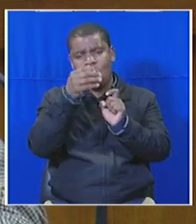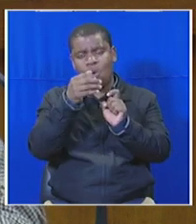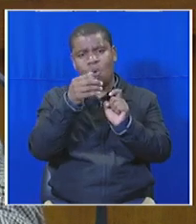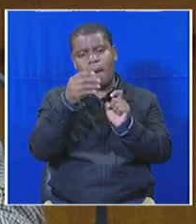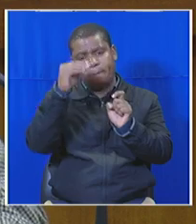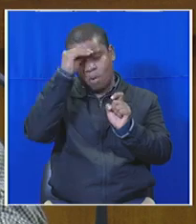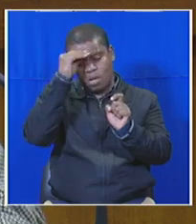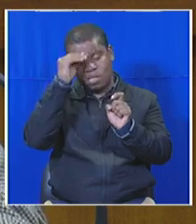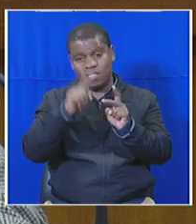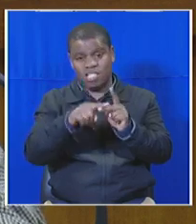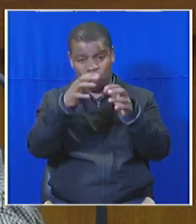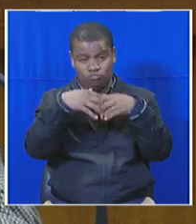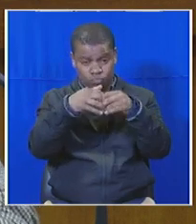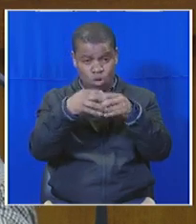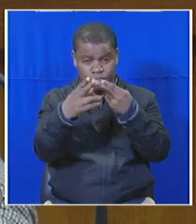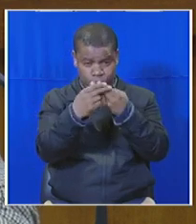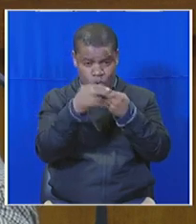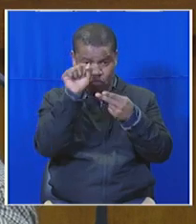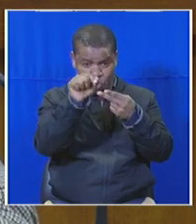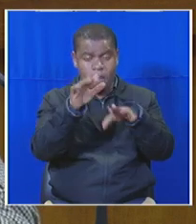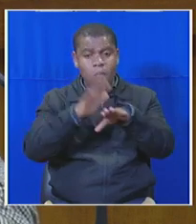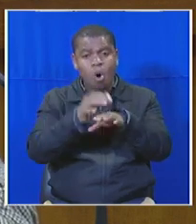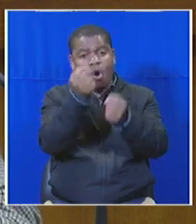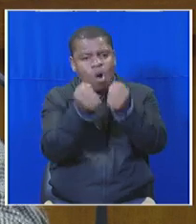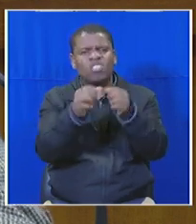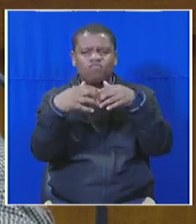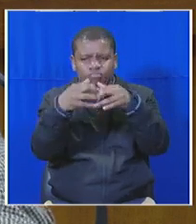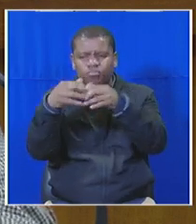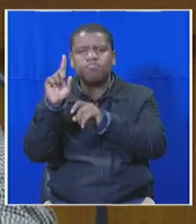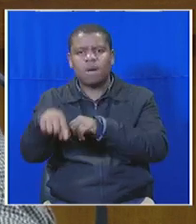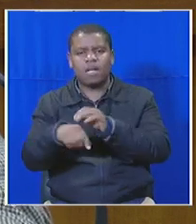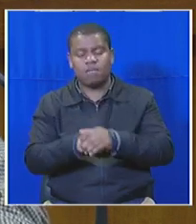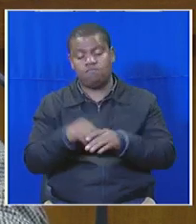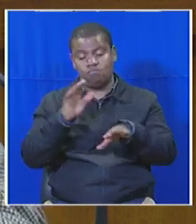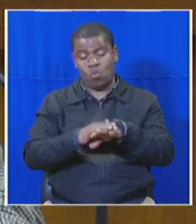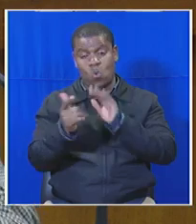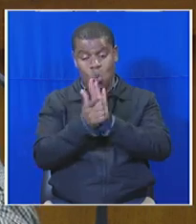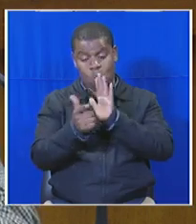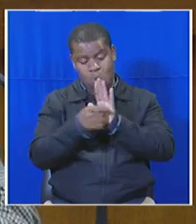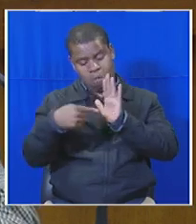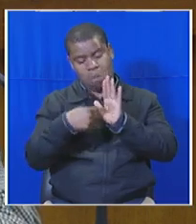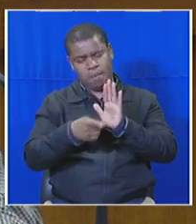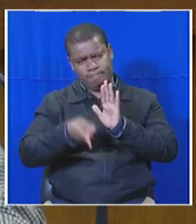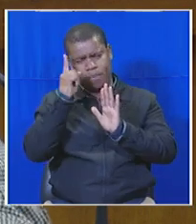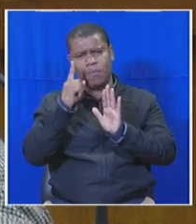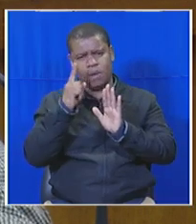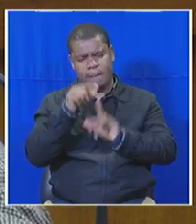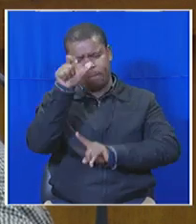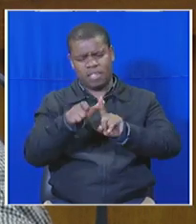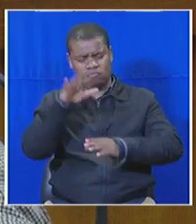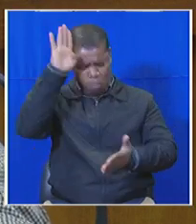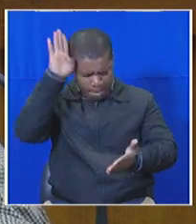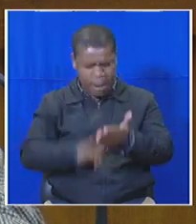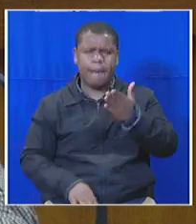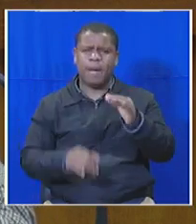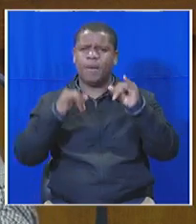Authority's immediate prioritization of police killings, statute-enabled severe criminal sanction for those